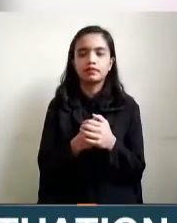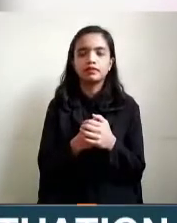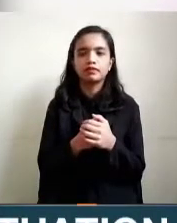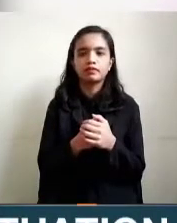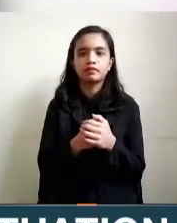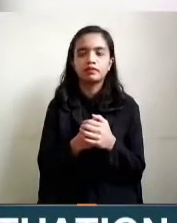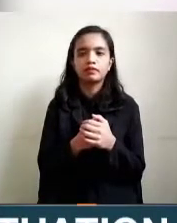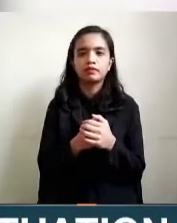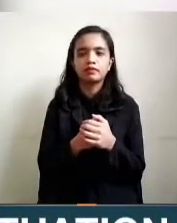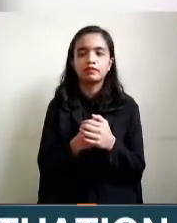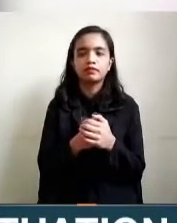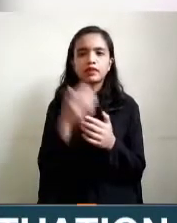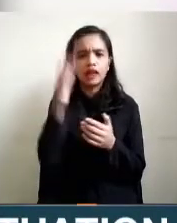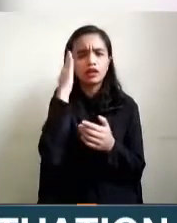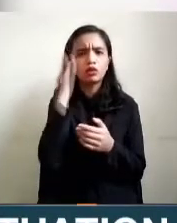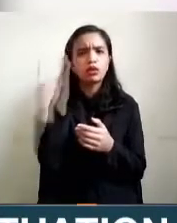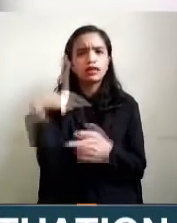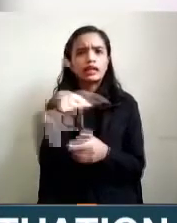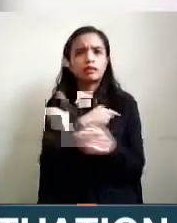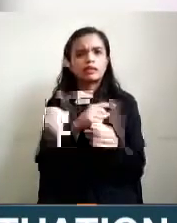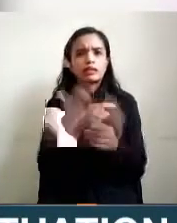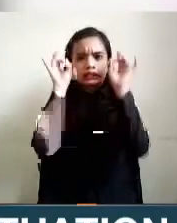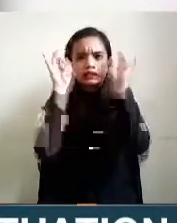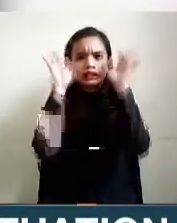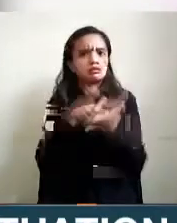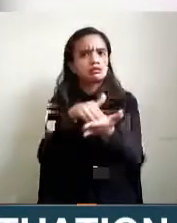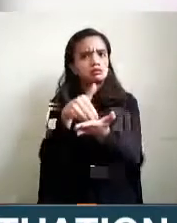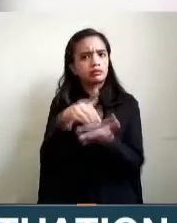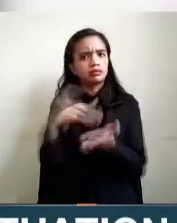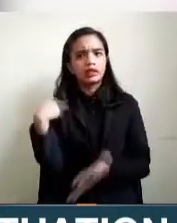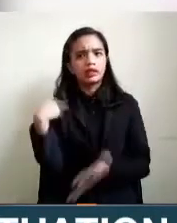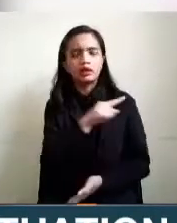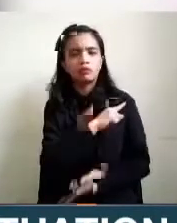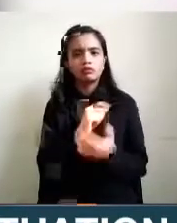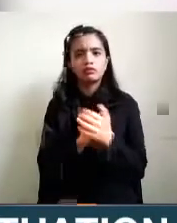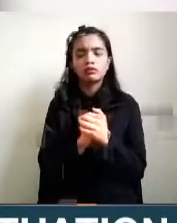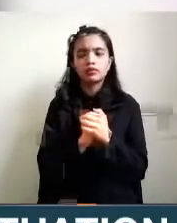we're very vulnerable. We have 110